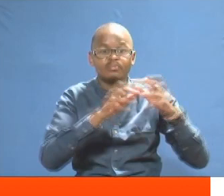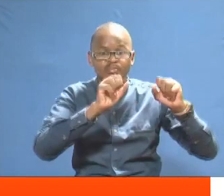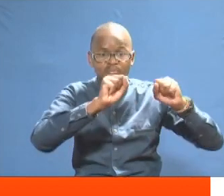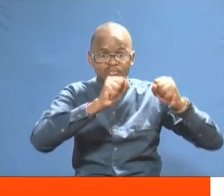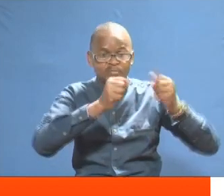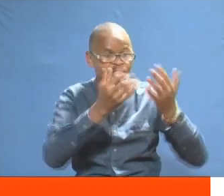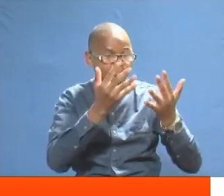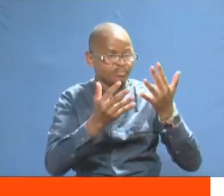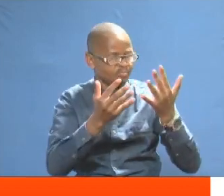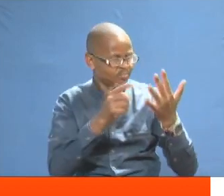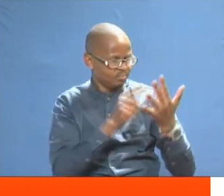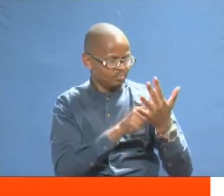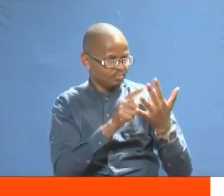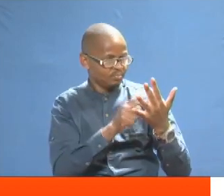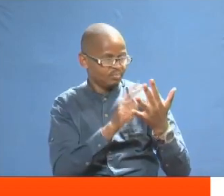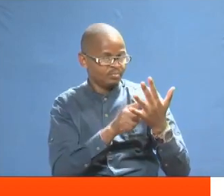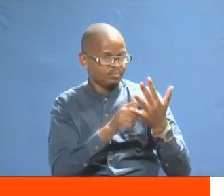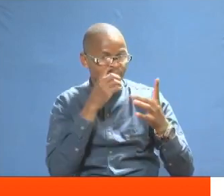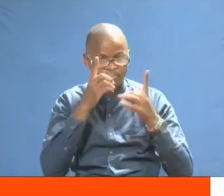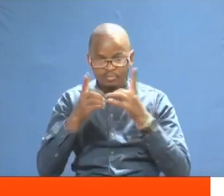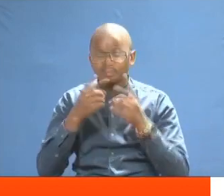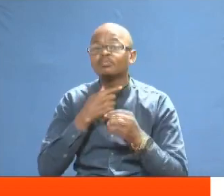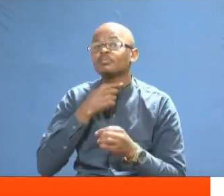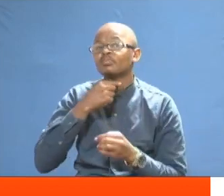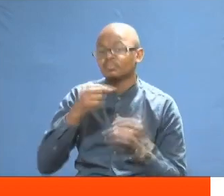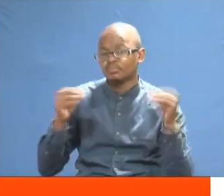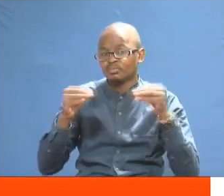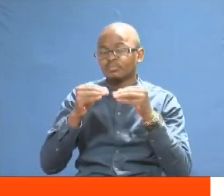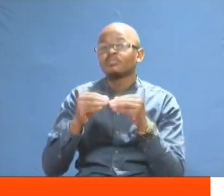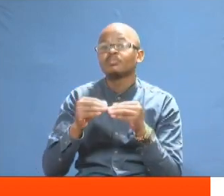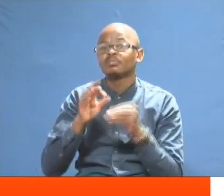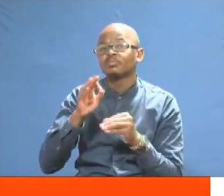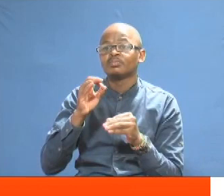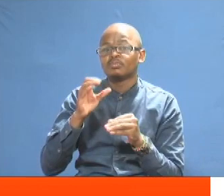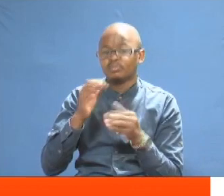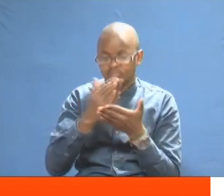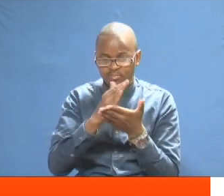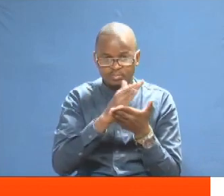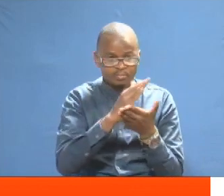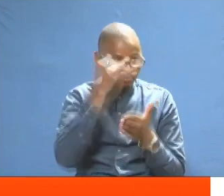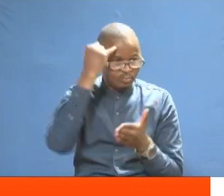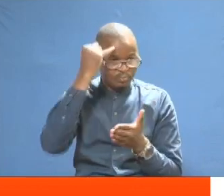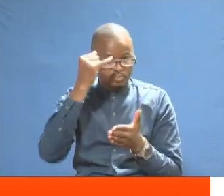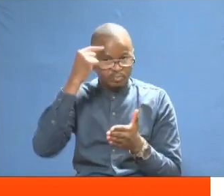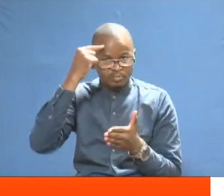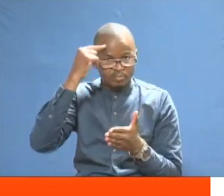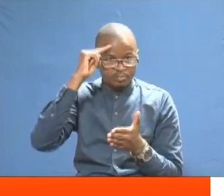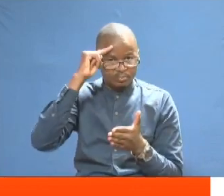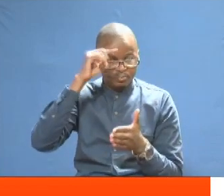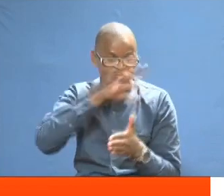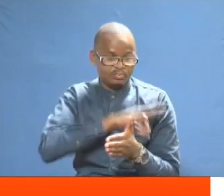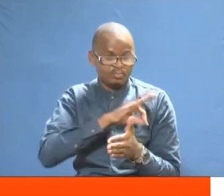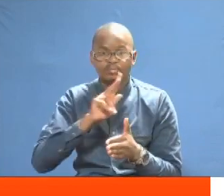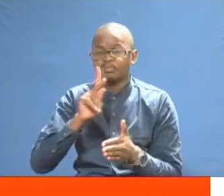can compare notes. It is just a consultative, like a meeting point of sharing ideas for the benefit